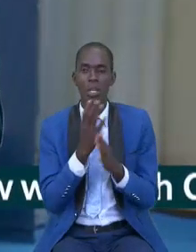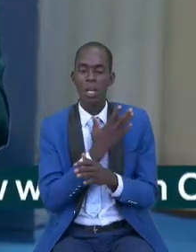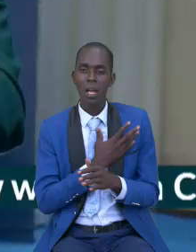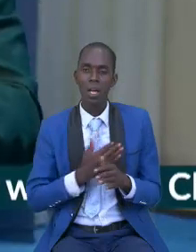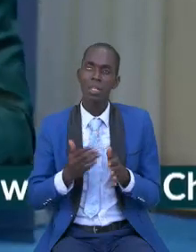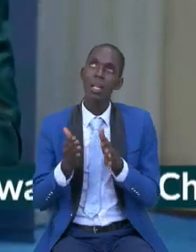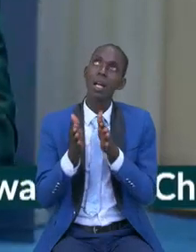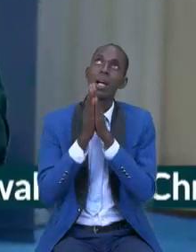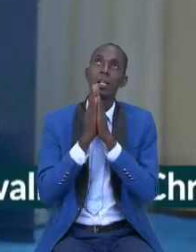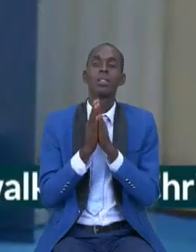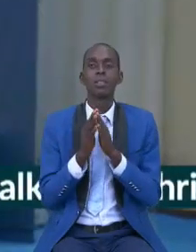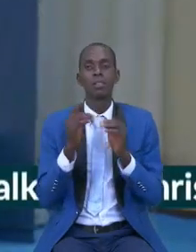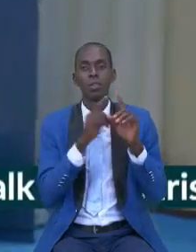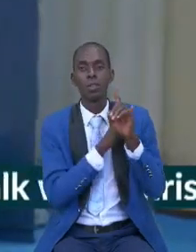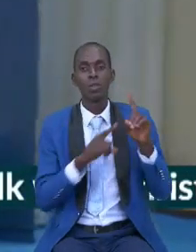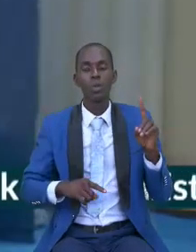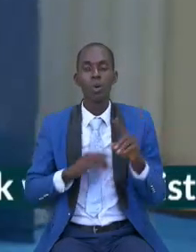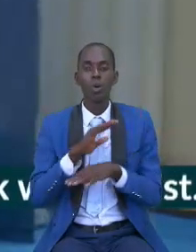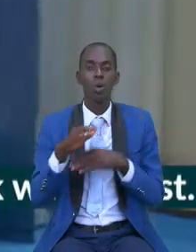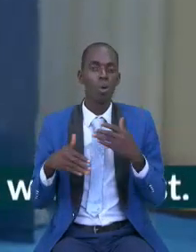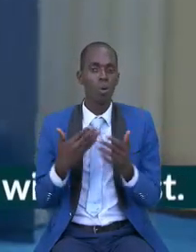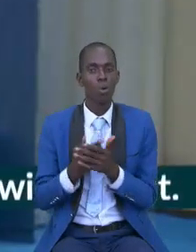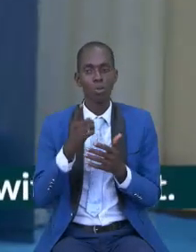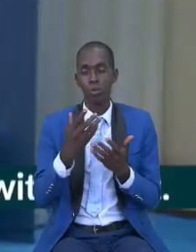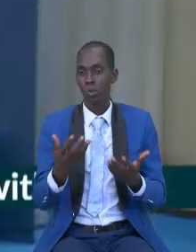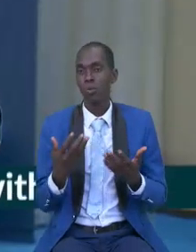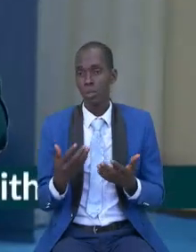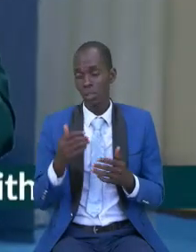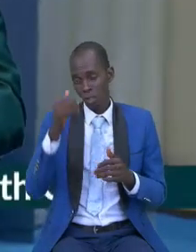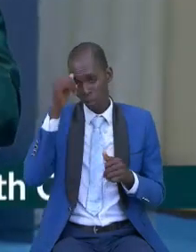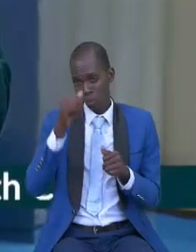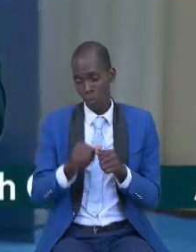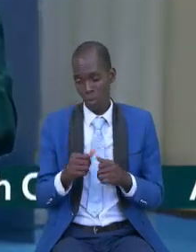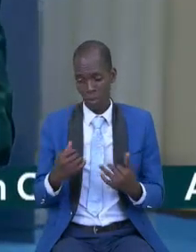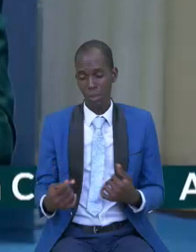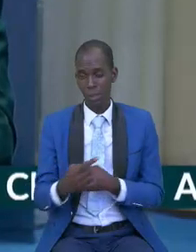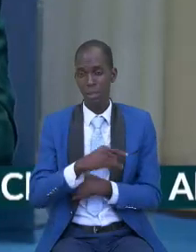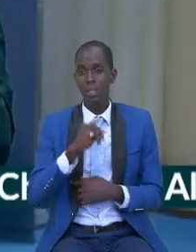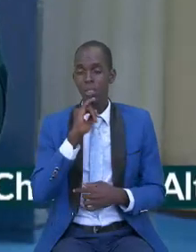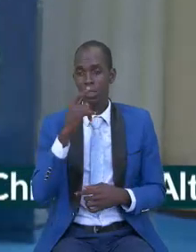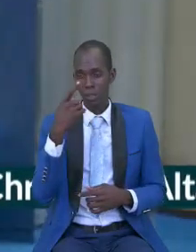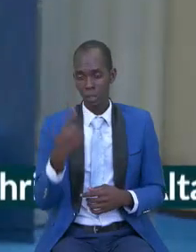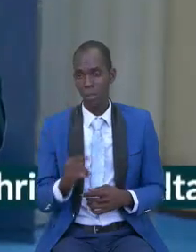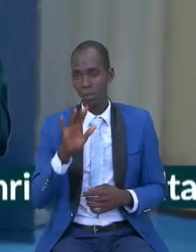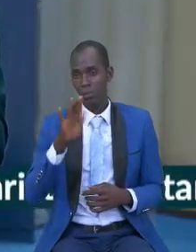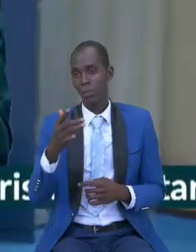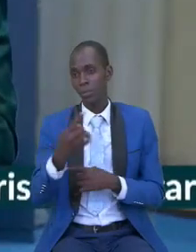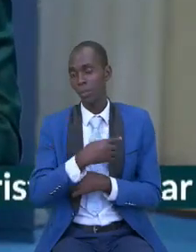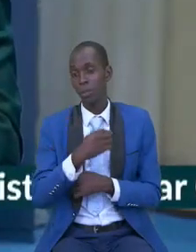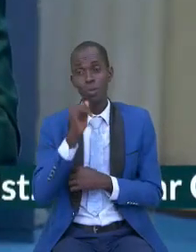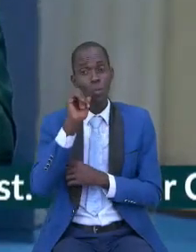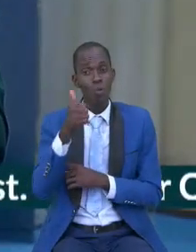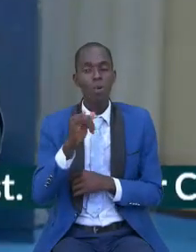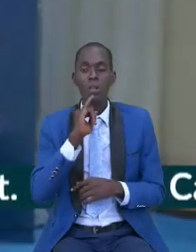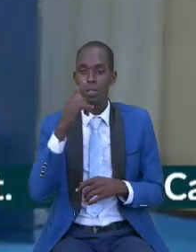in full manifestation in your life. Believe God tonight. Believe his words. Believe his promise for